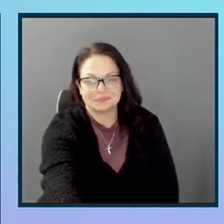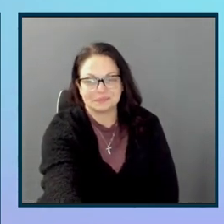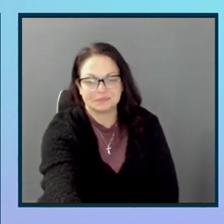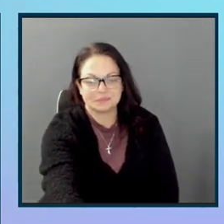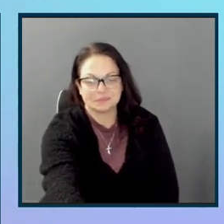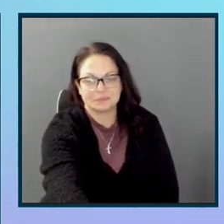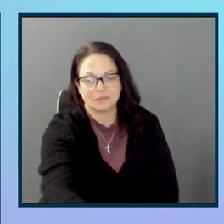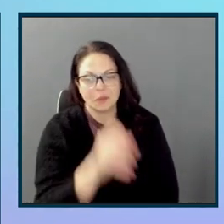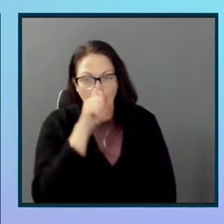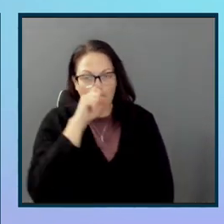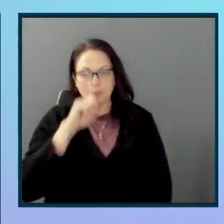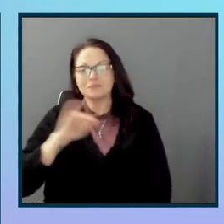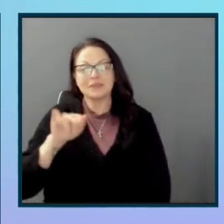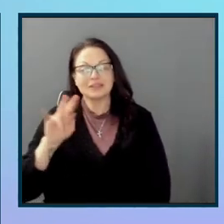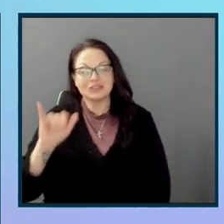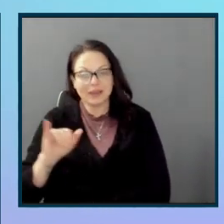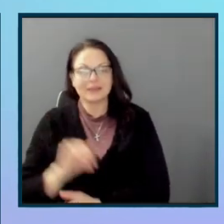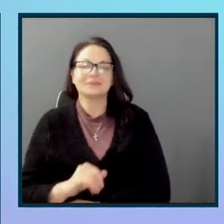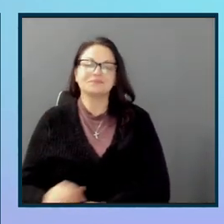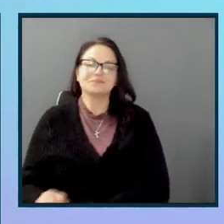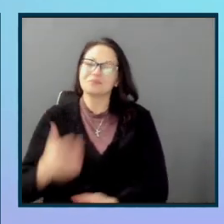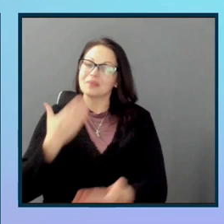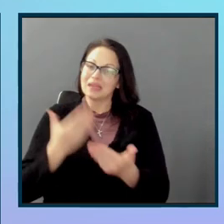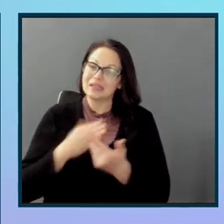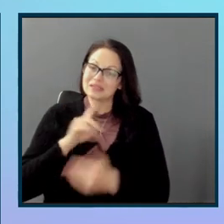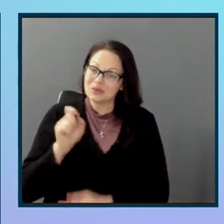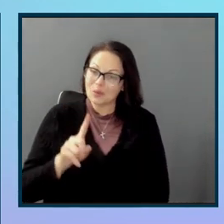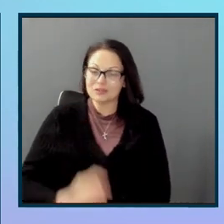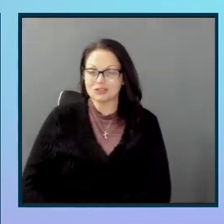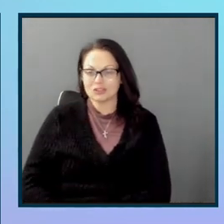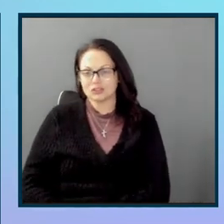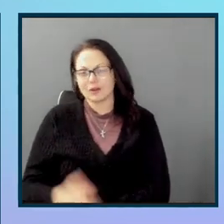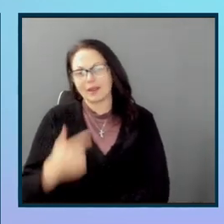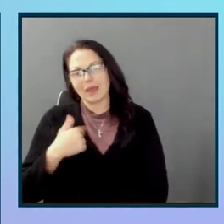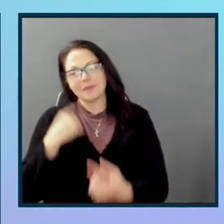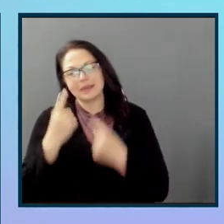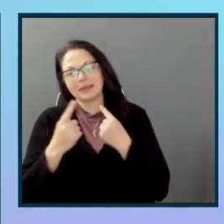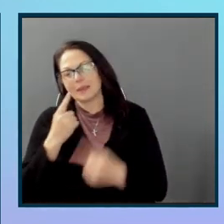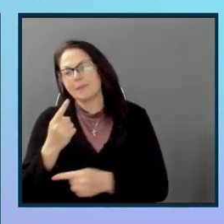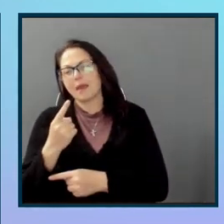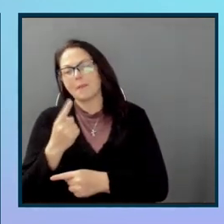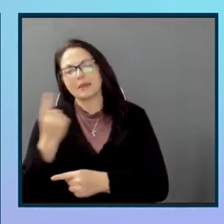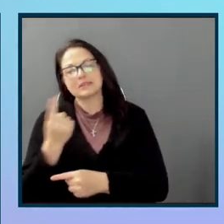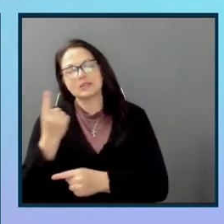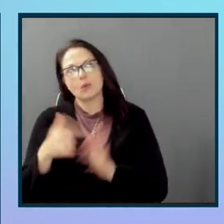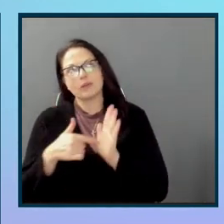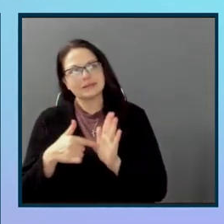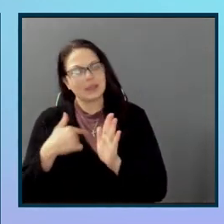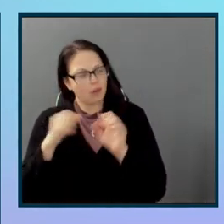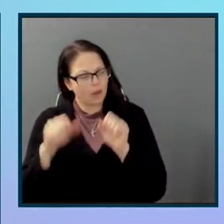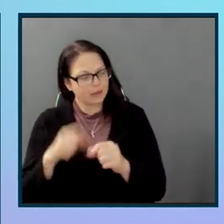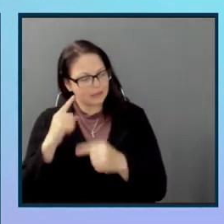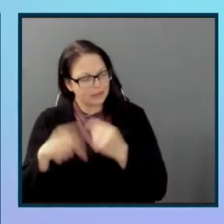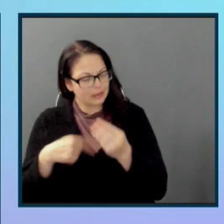I think it is a good question. I'm sitting down and thinking about it because the only examples I can think of there, I